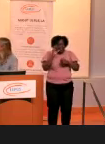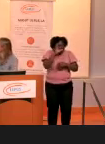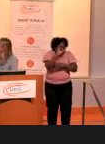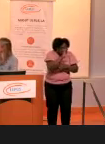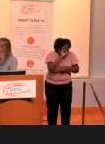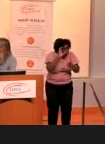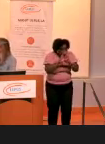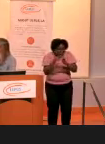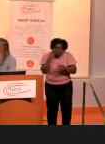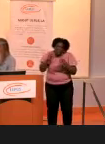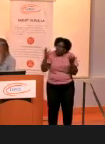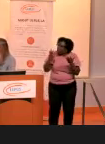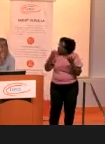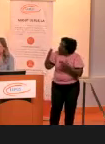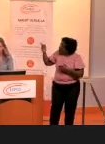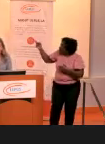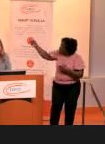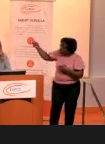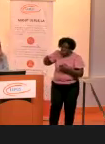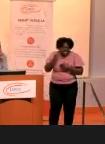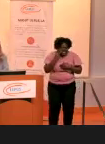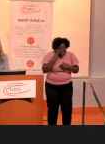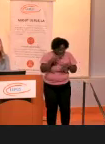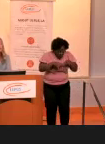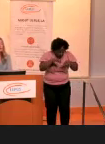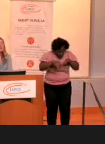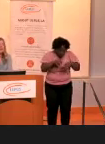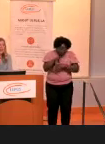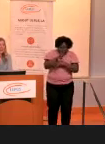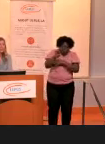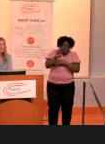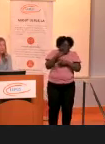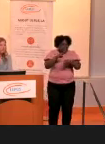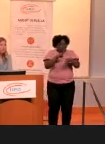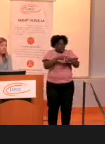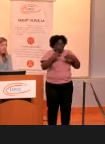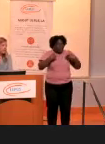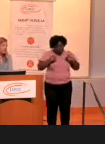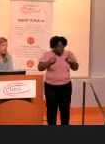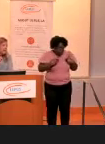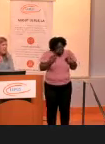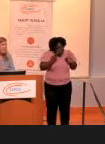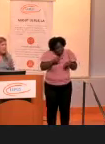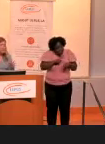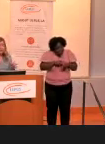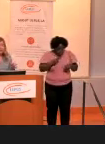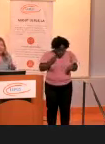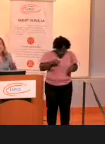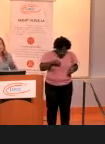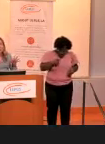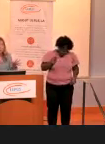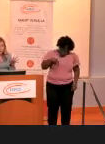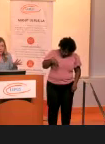urine. I don't know how well that projects, because it's normal to have some bubbles in your urine. And that's one of the